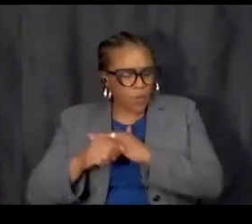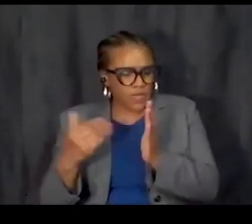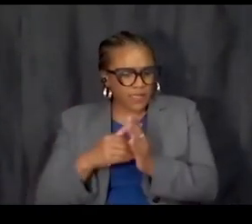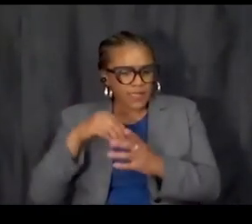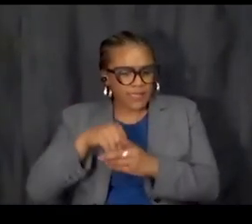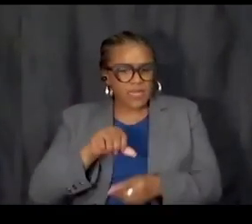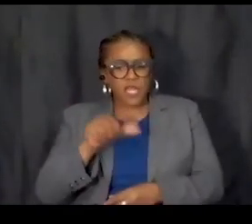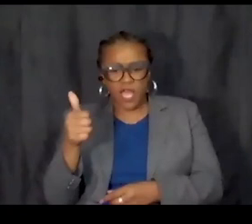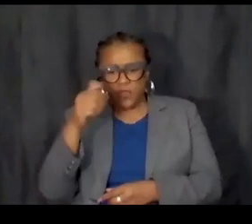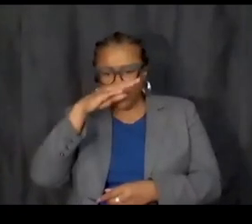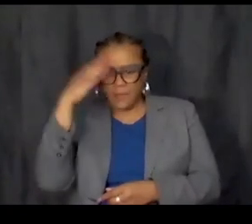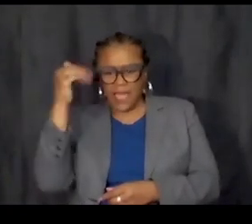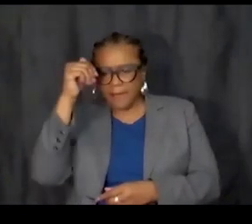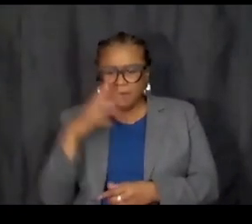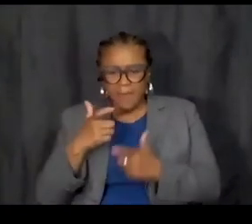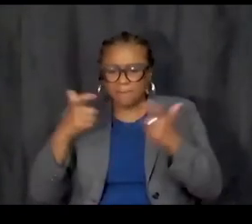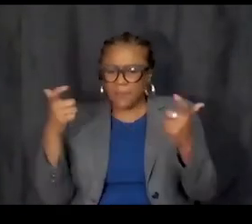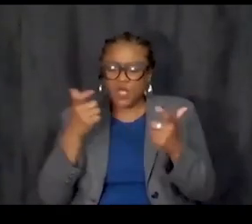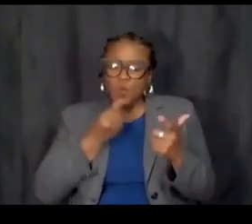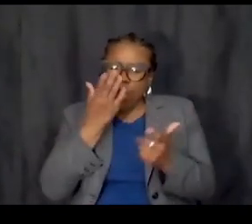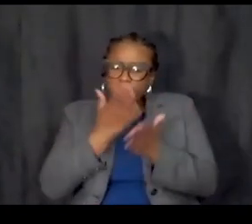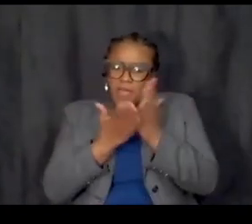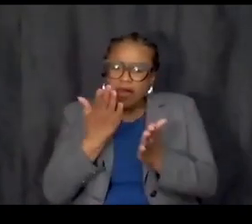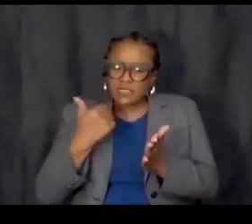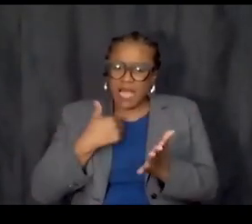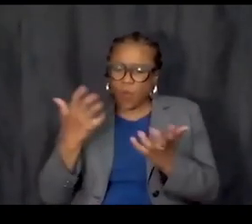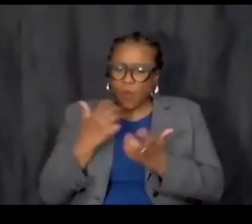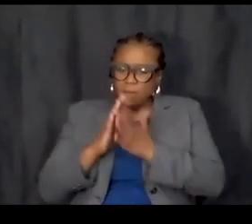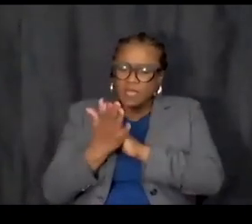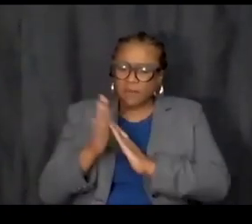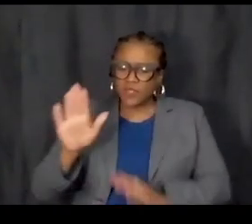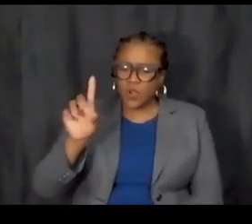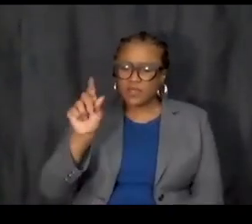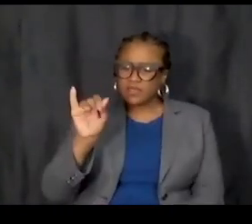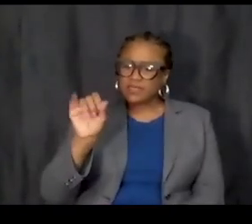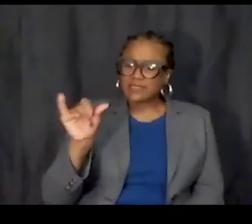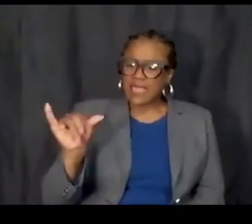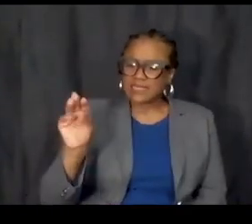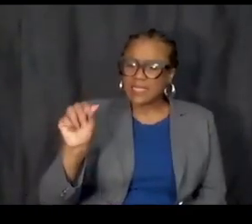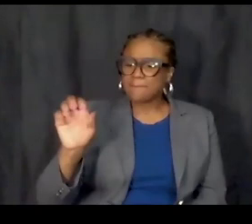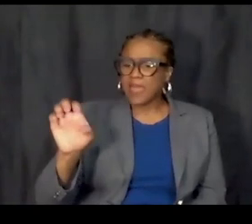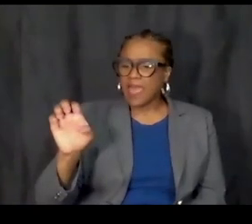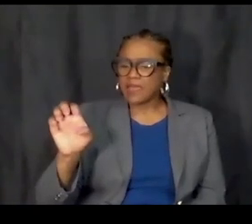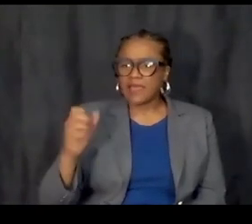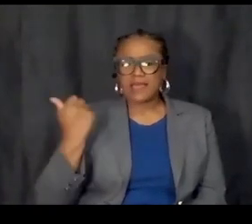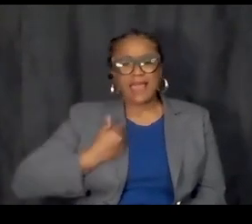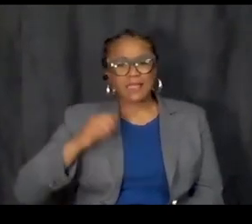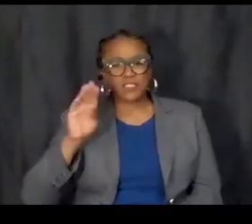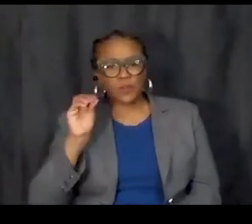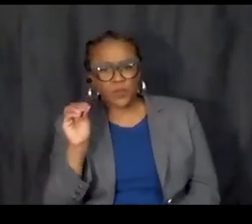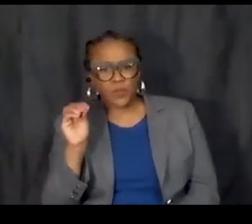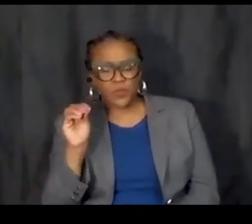hands, I want to be your Daisy May, Gangsta Boo." And so it made me think of something that I wrote in